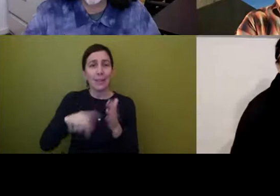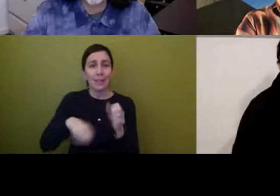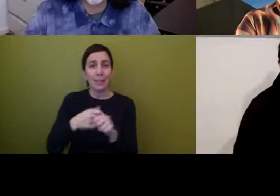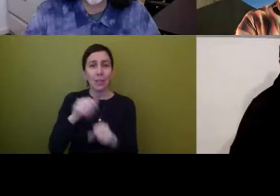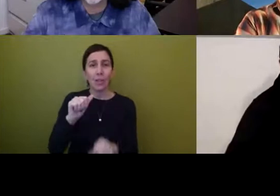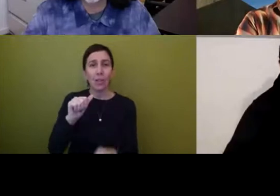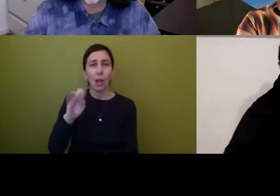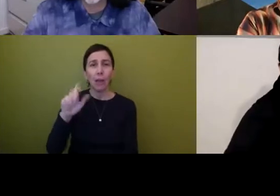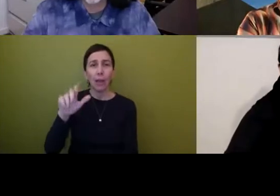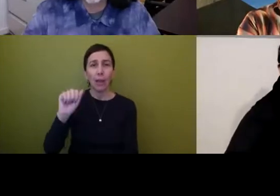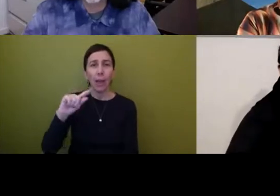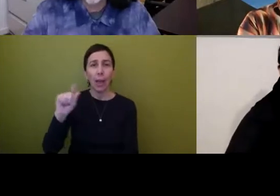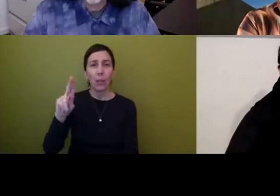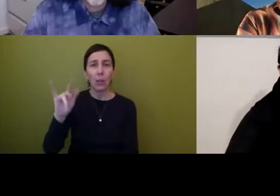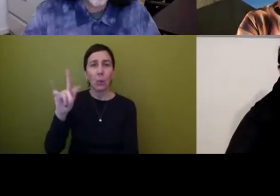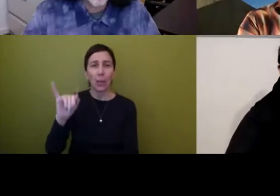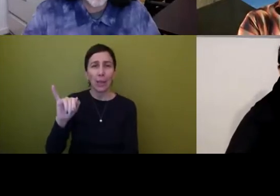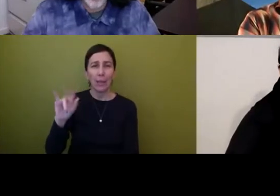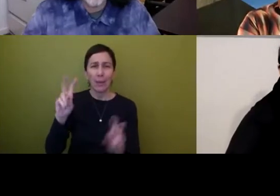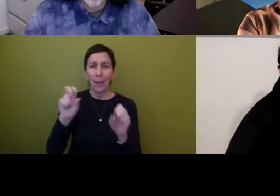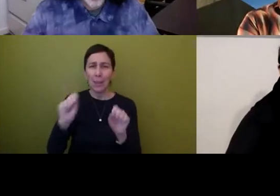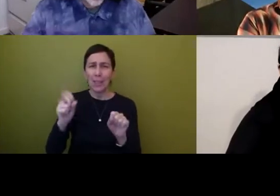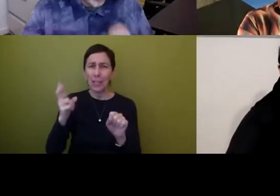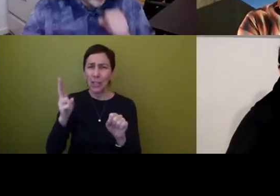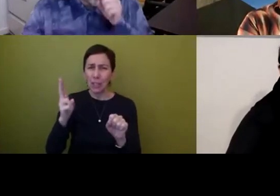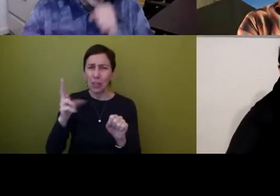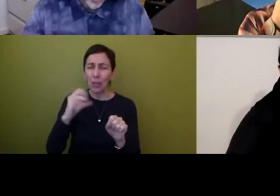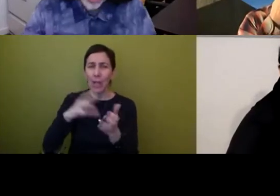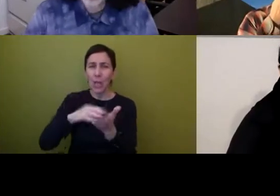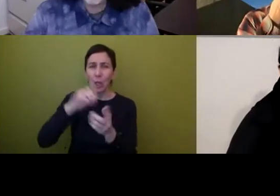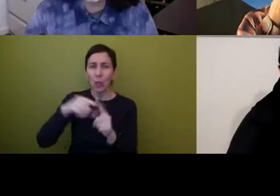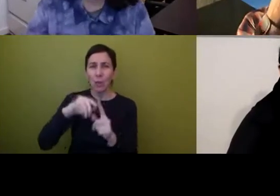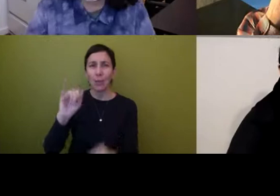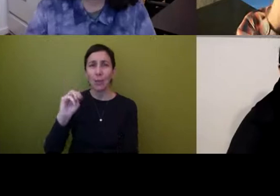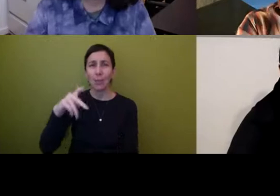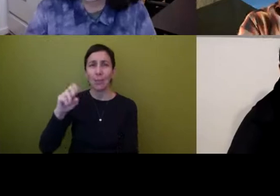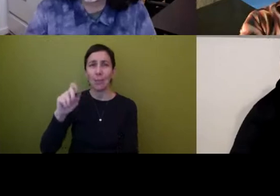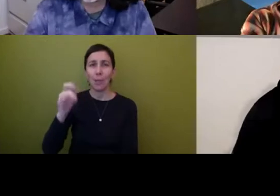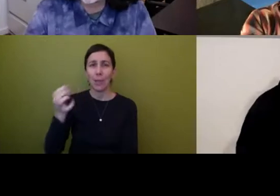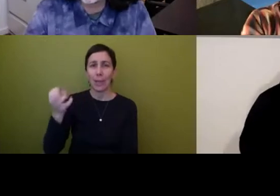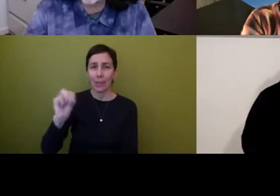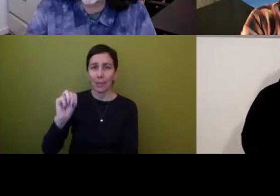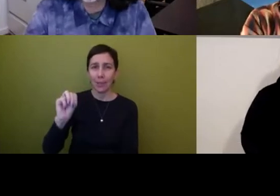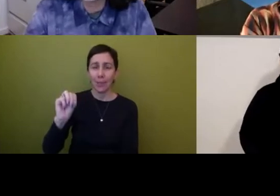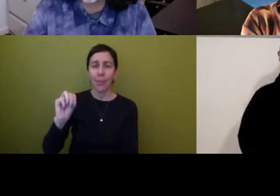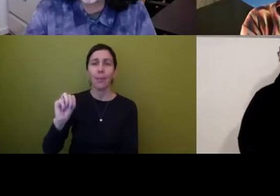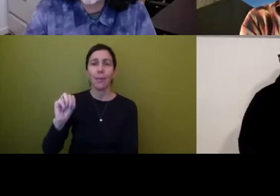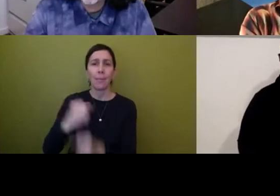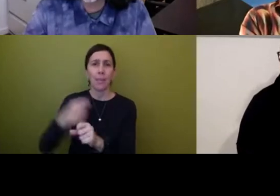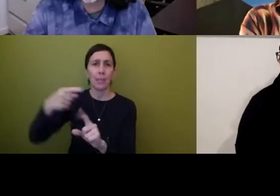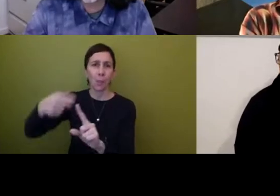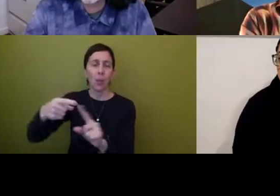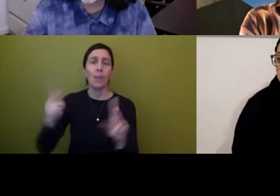potential history on learning imperialism. Uh, she makes a great point that people often talk about museums as if they were inevitable.